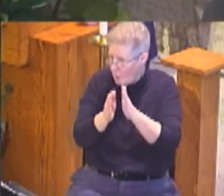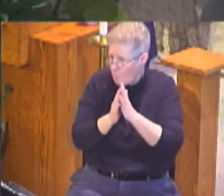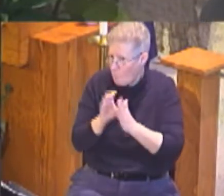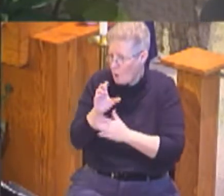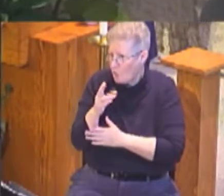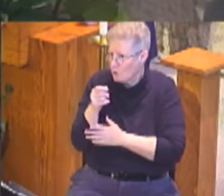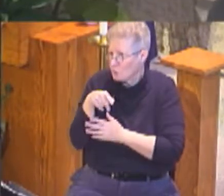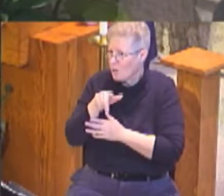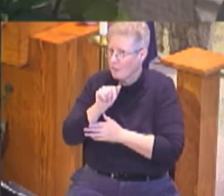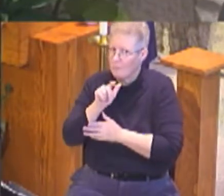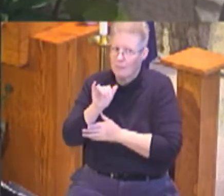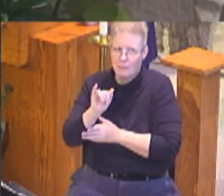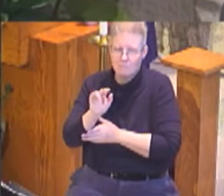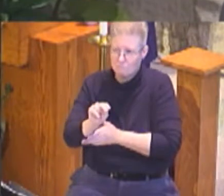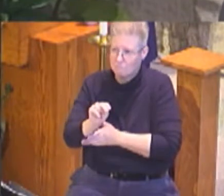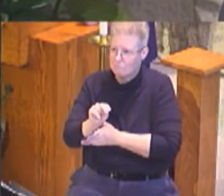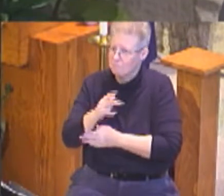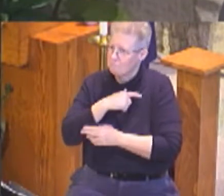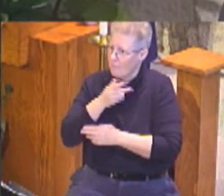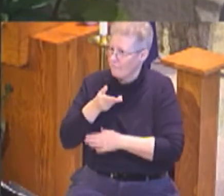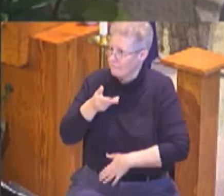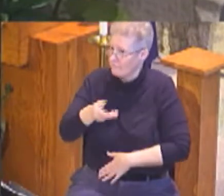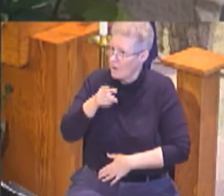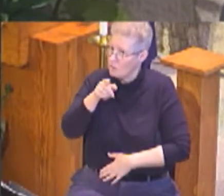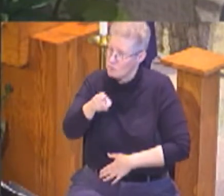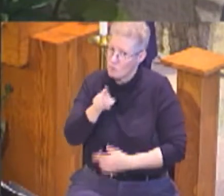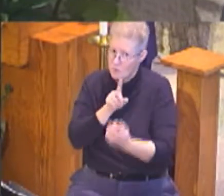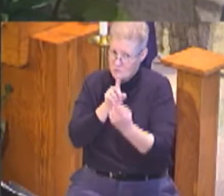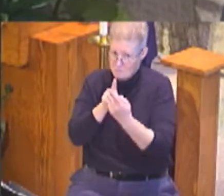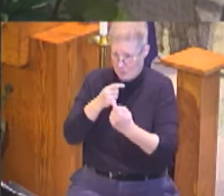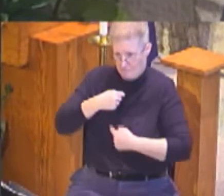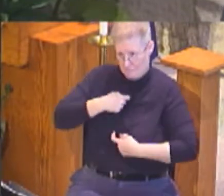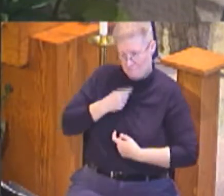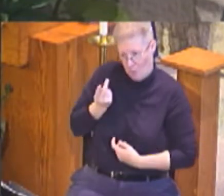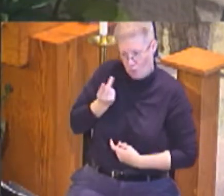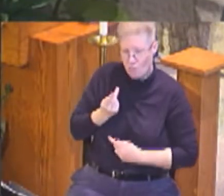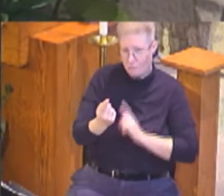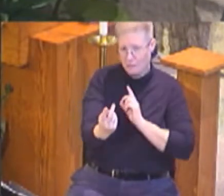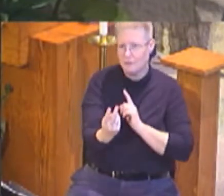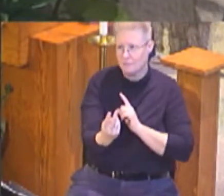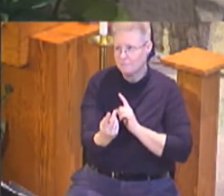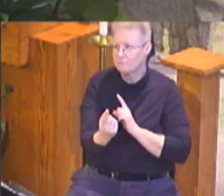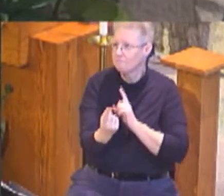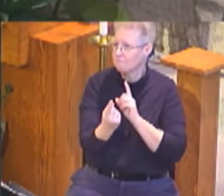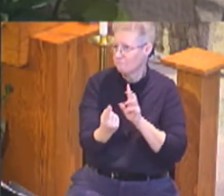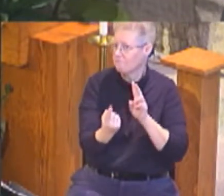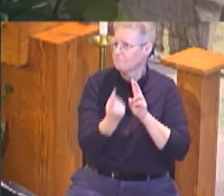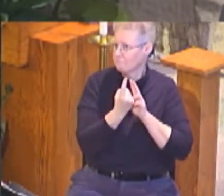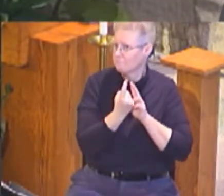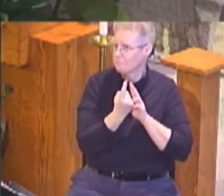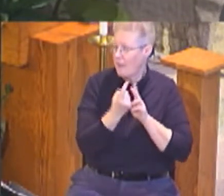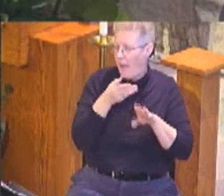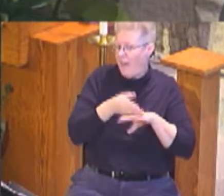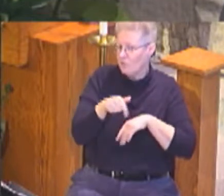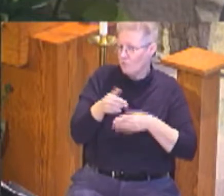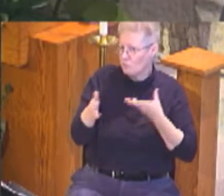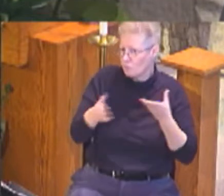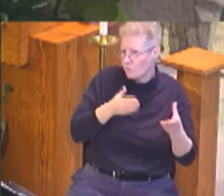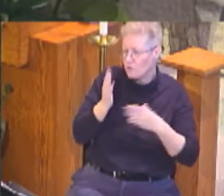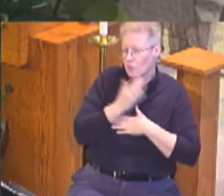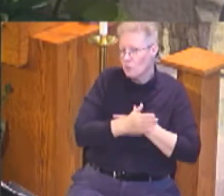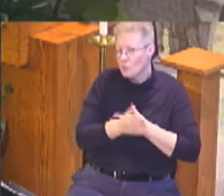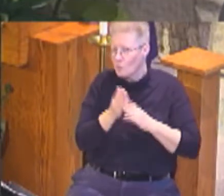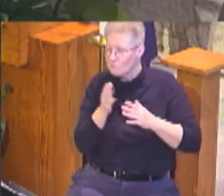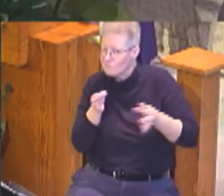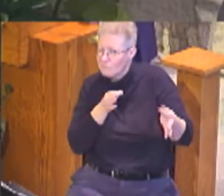calling to you, I invite you to meet David and me outside the meditation room following this service to learn more about this